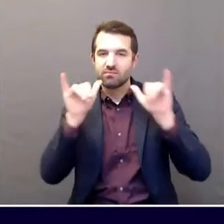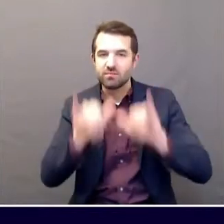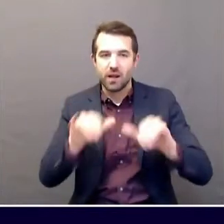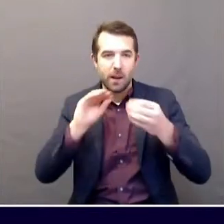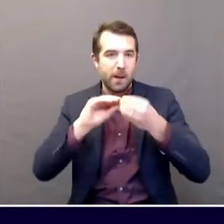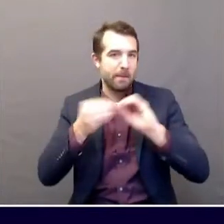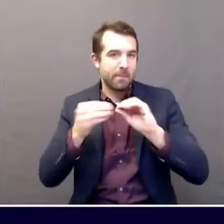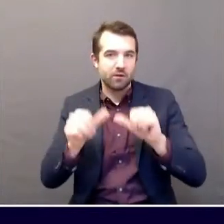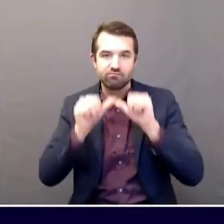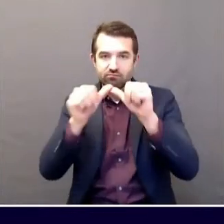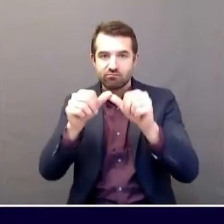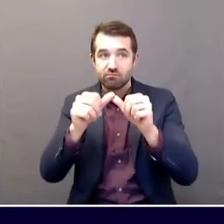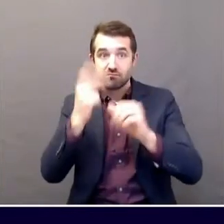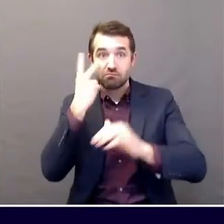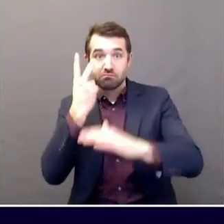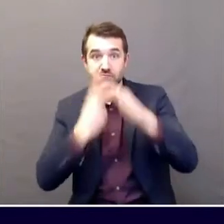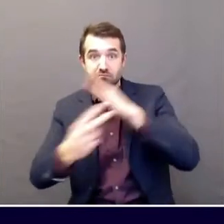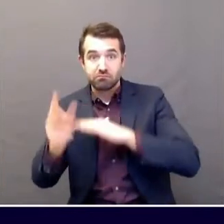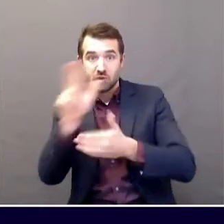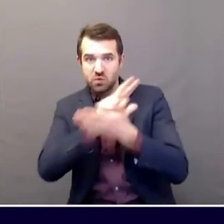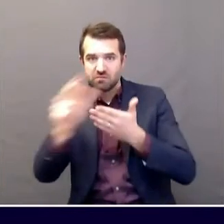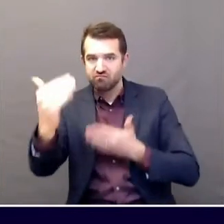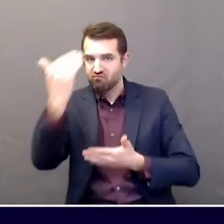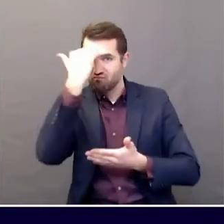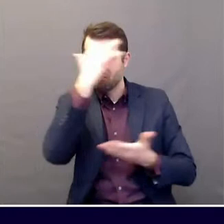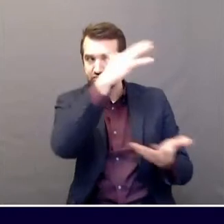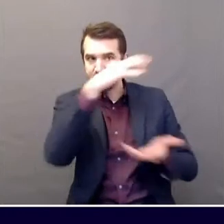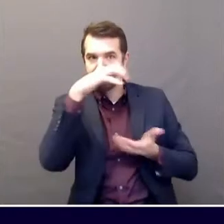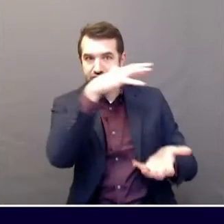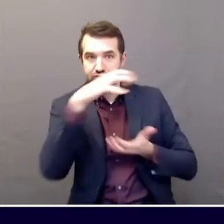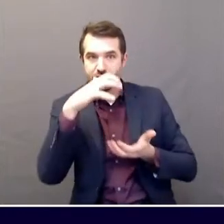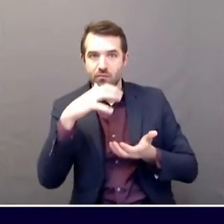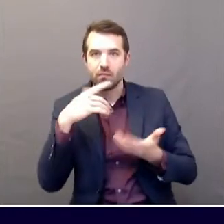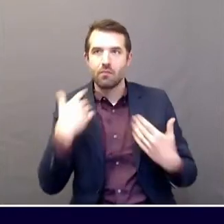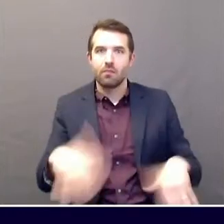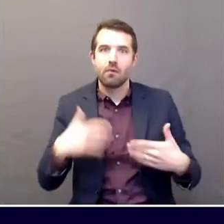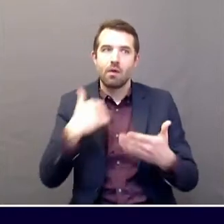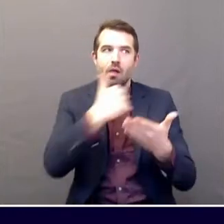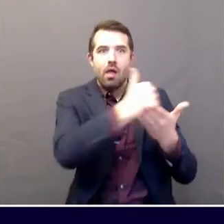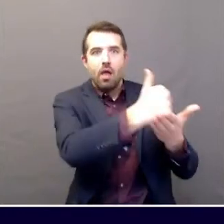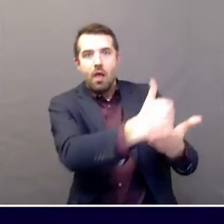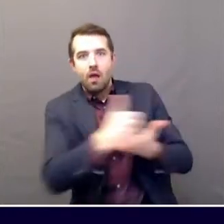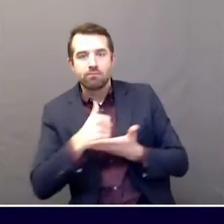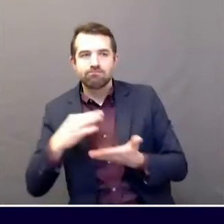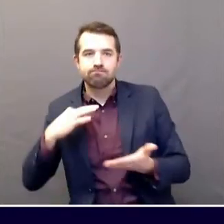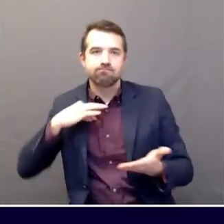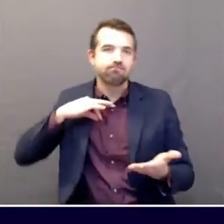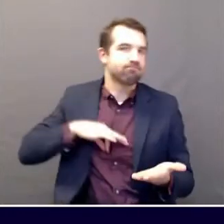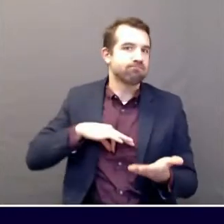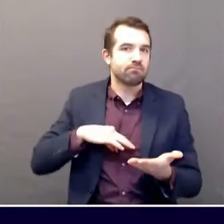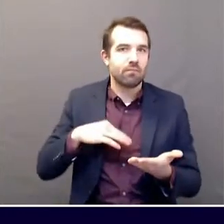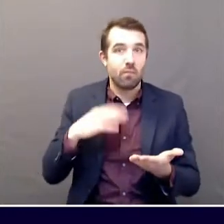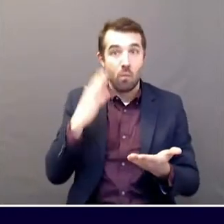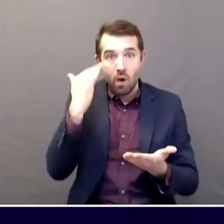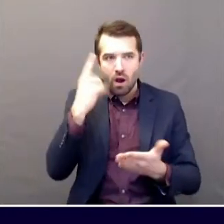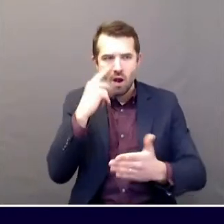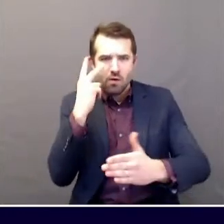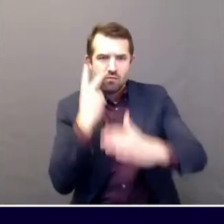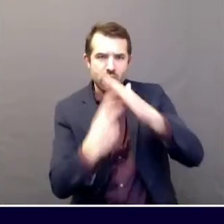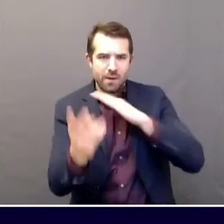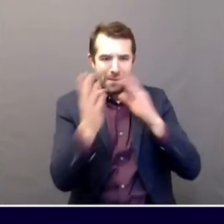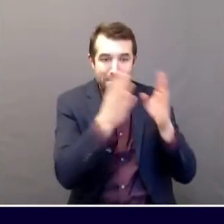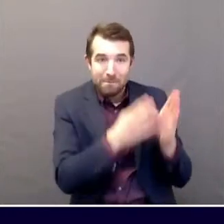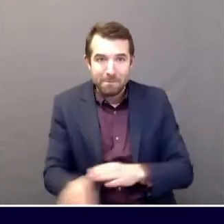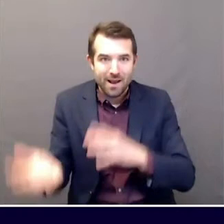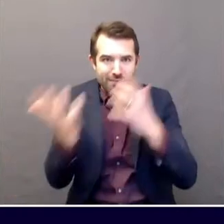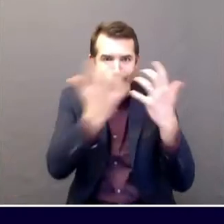dose allocation levels is extremely useful to us as we start working on medium and longer term planning efforts. Being able